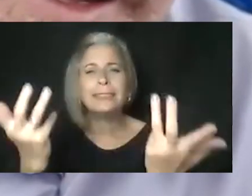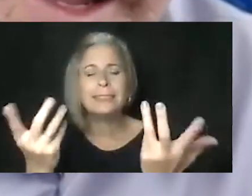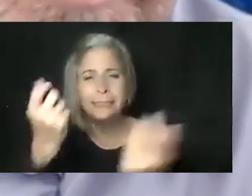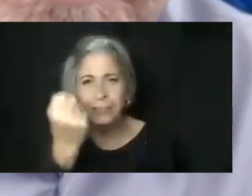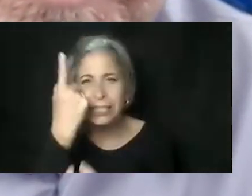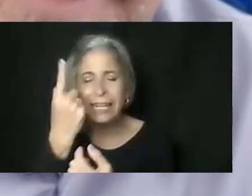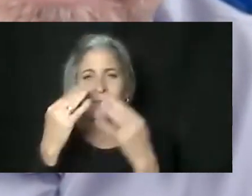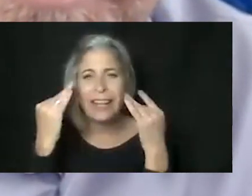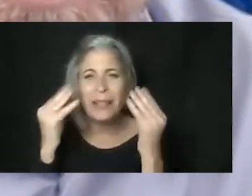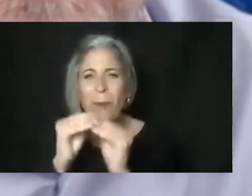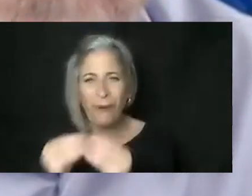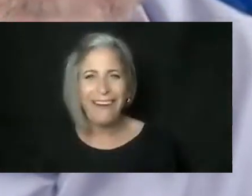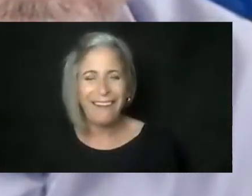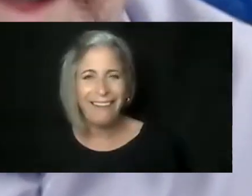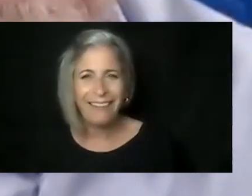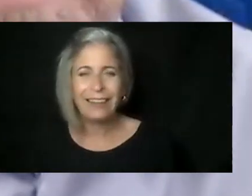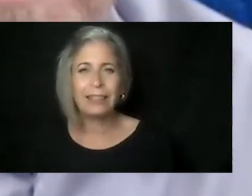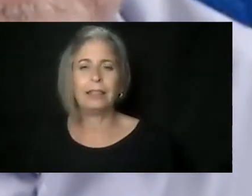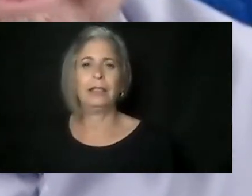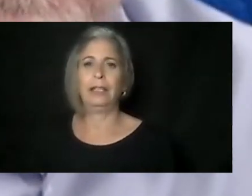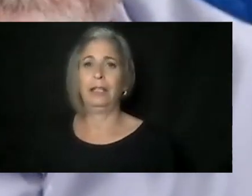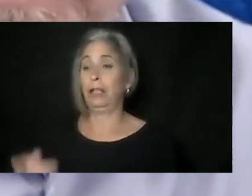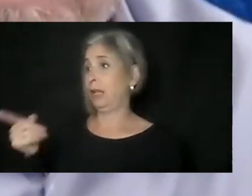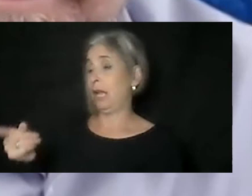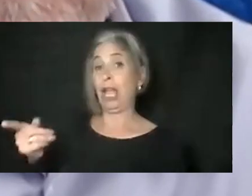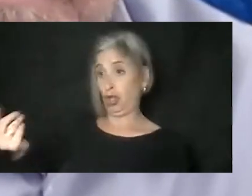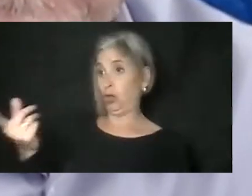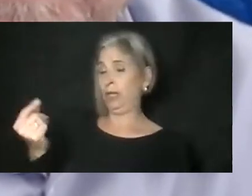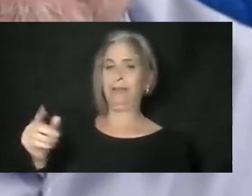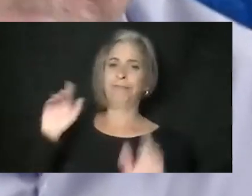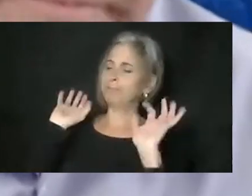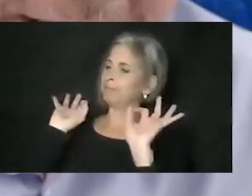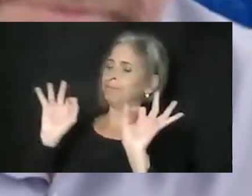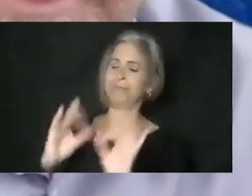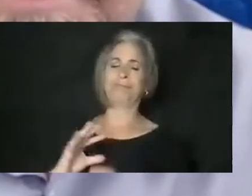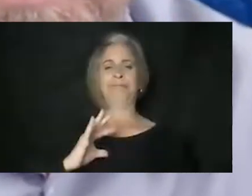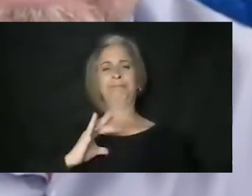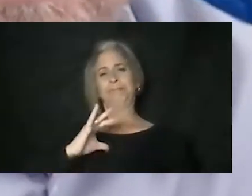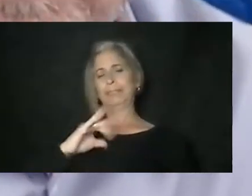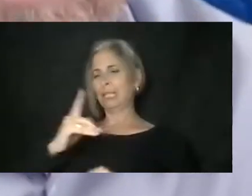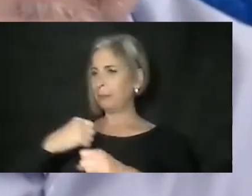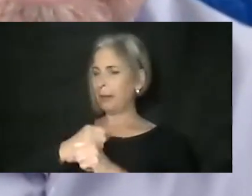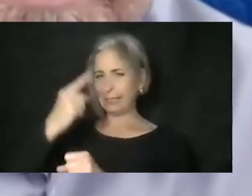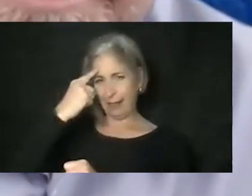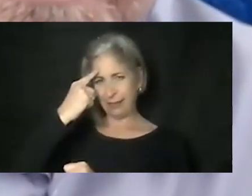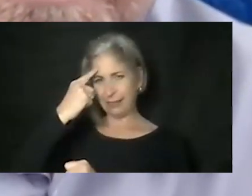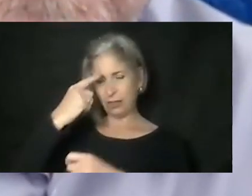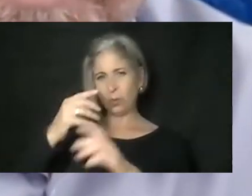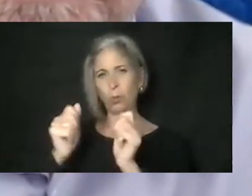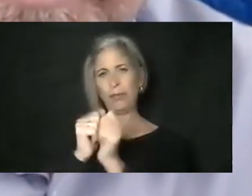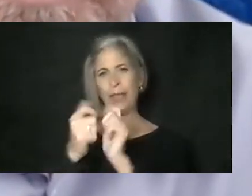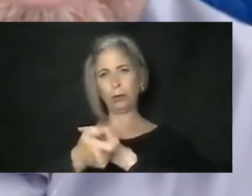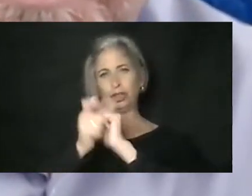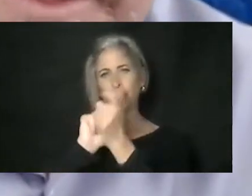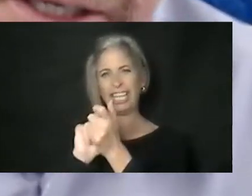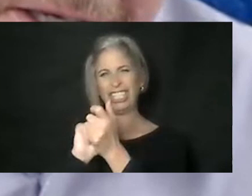Yeah, absolutely. I mean, the way you guys did it was actually very elegant, and you guys made it make sense without really changing the